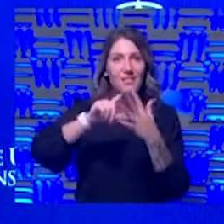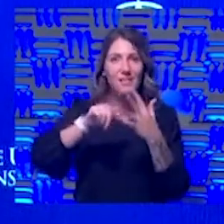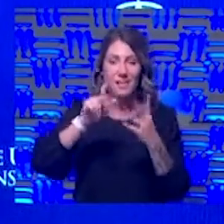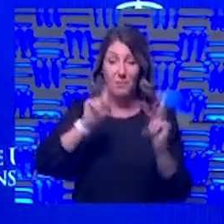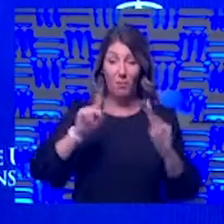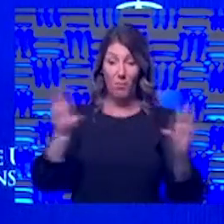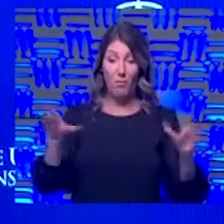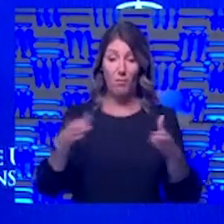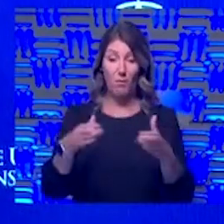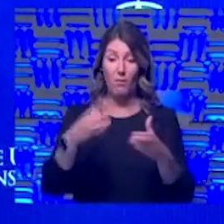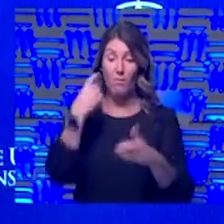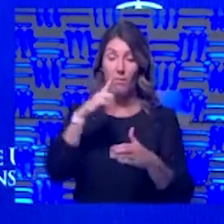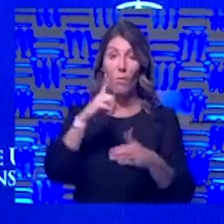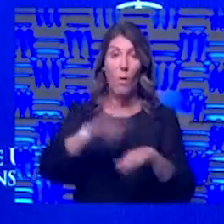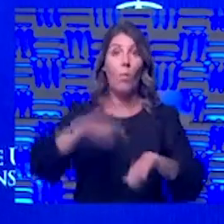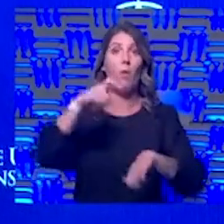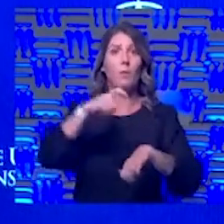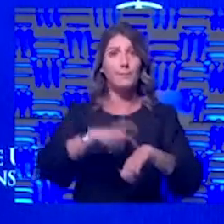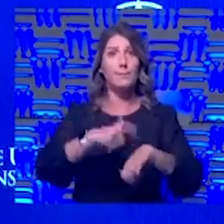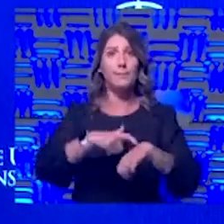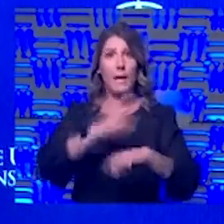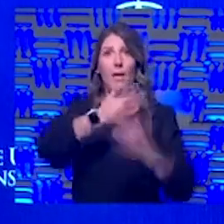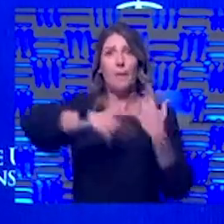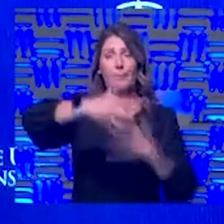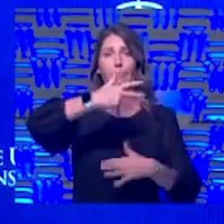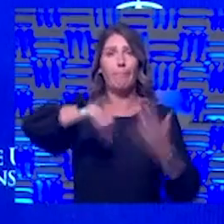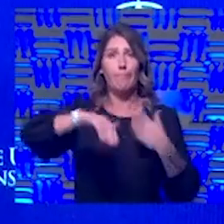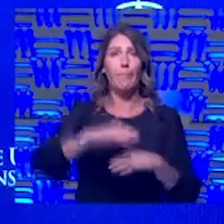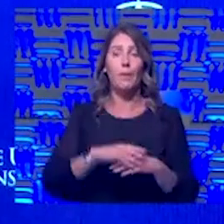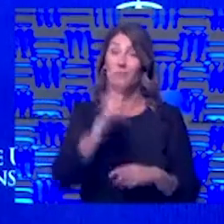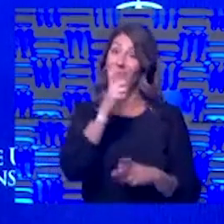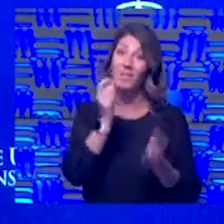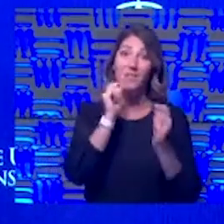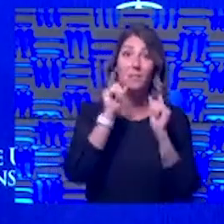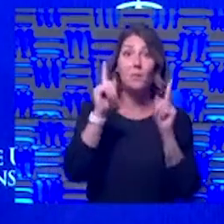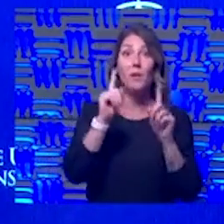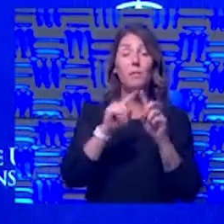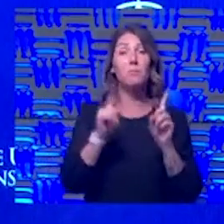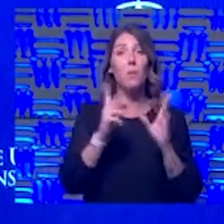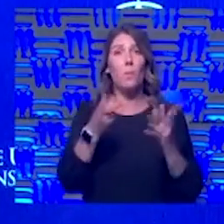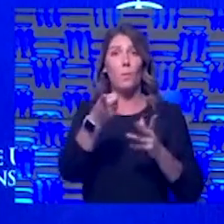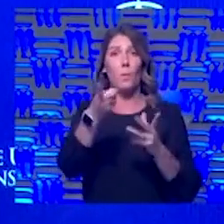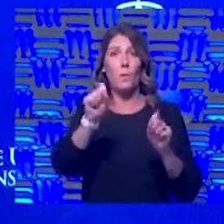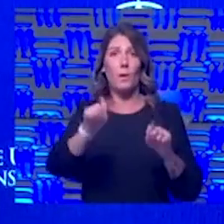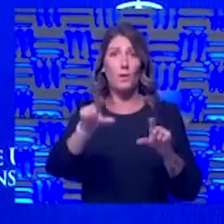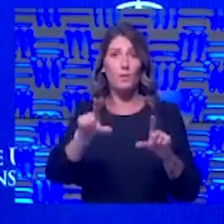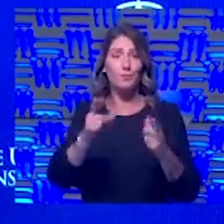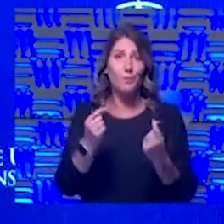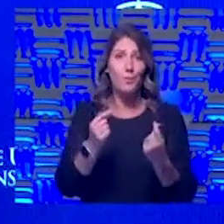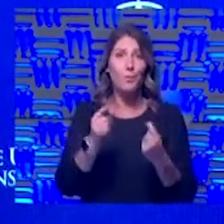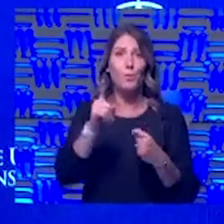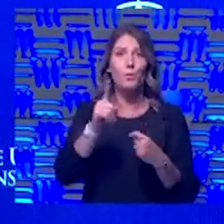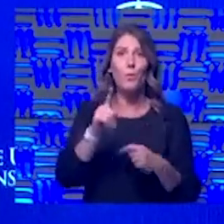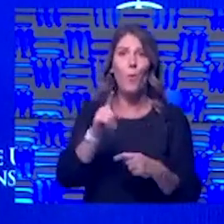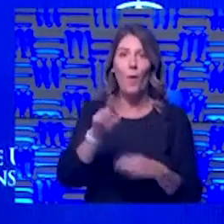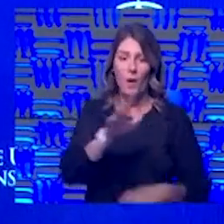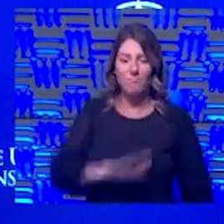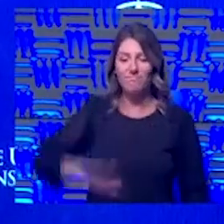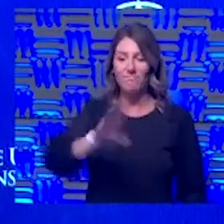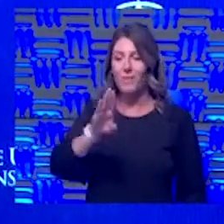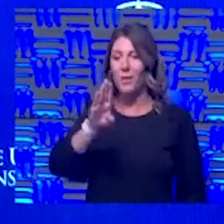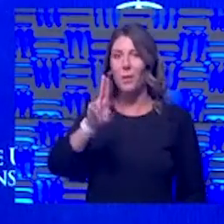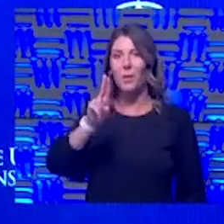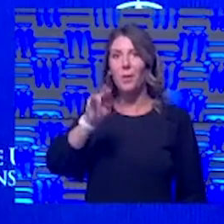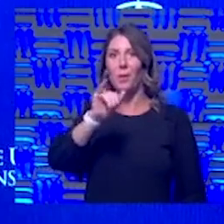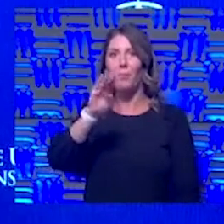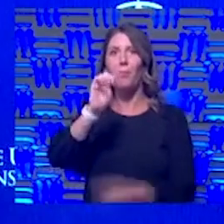for a long period of time. So I'm not surprised. As far as what you can do, your bubble is really important. We've talked about